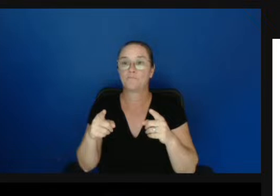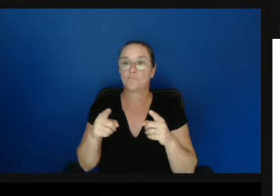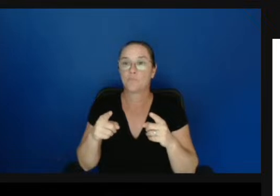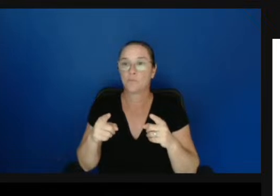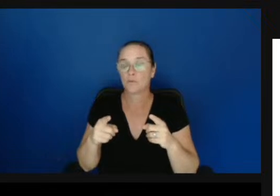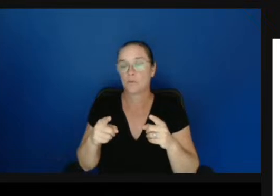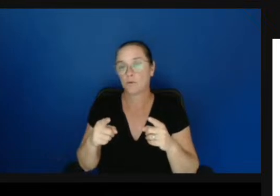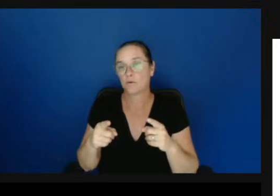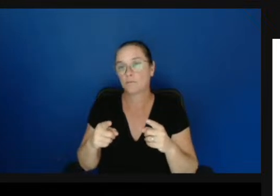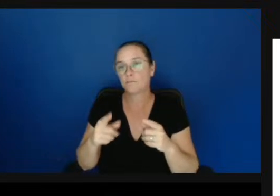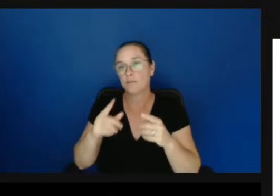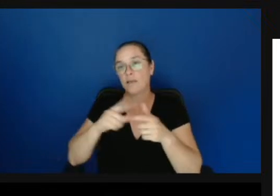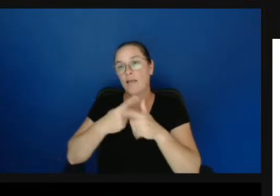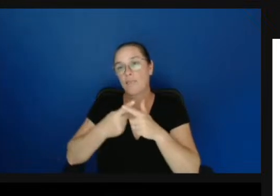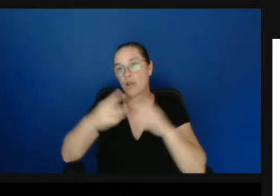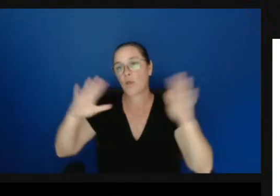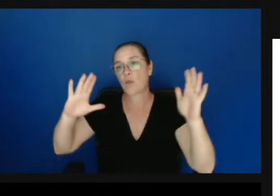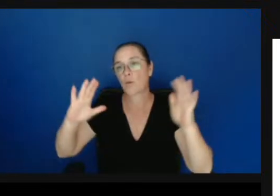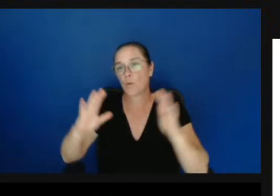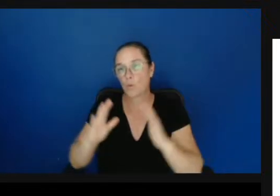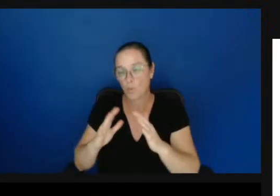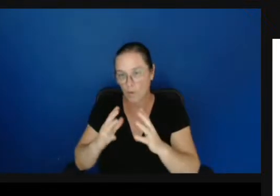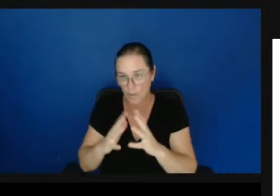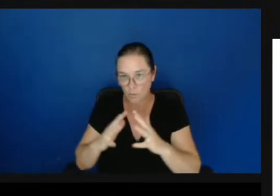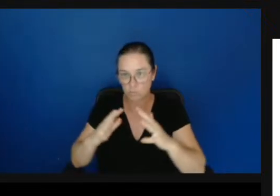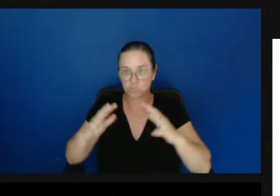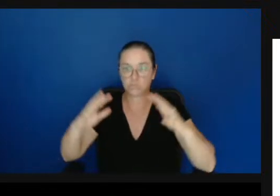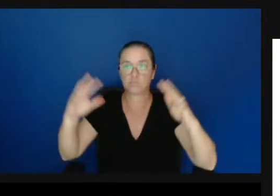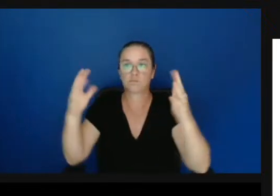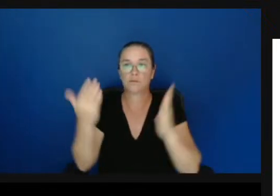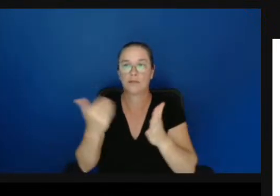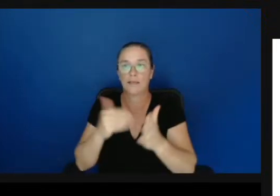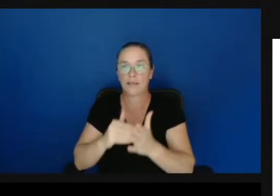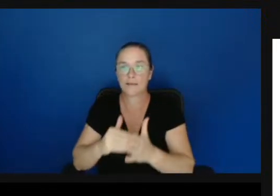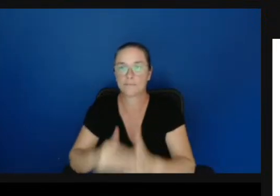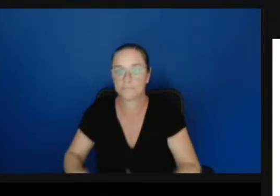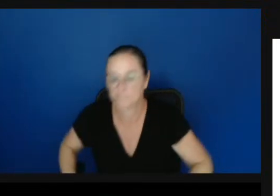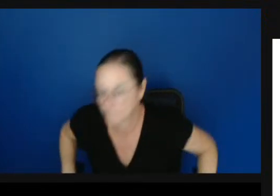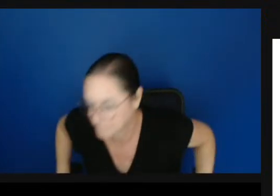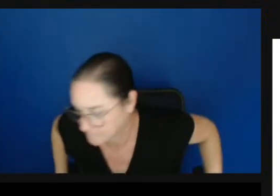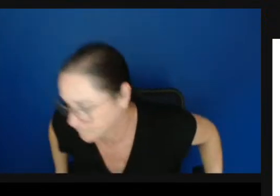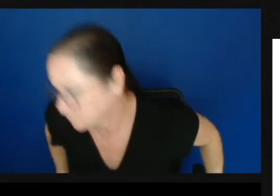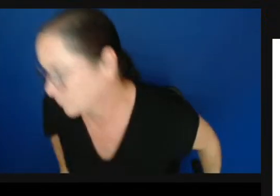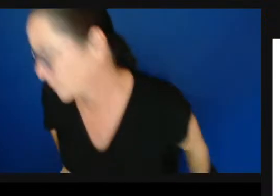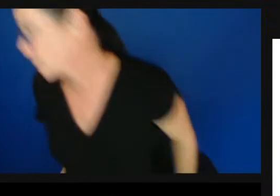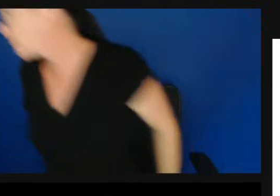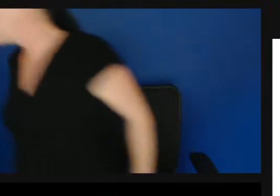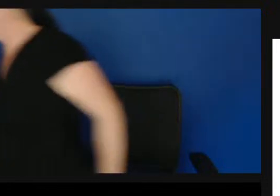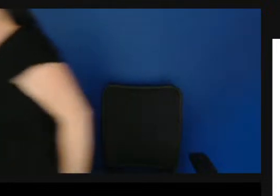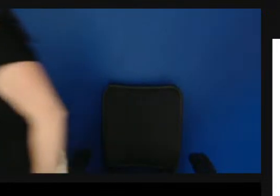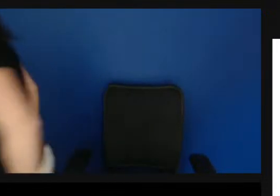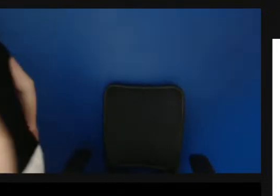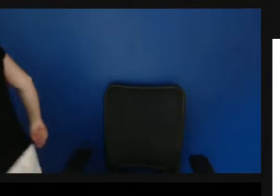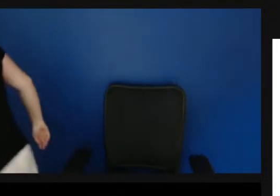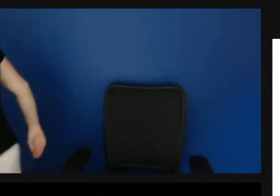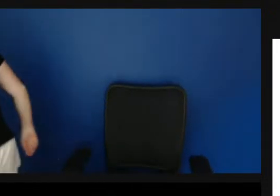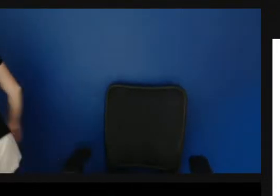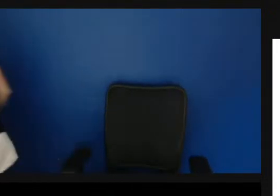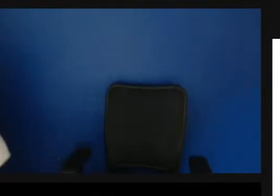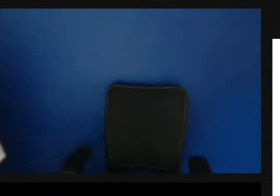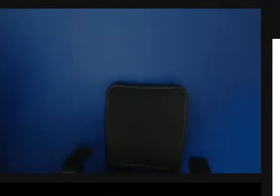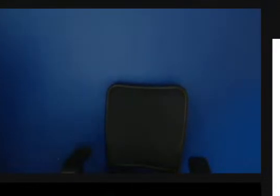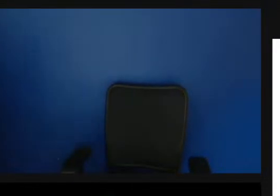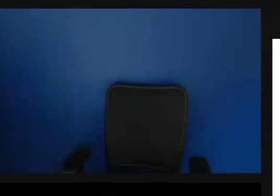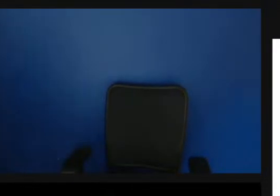deflation, and then picking back up again and accelerating here in more recent days. And that's just a